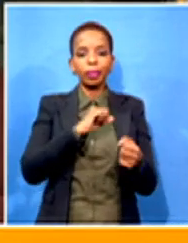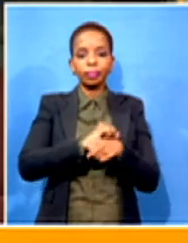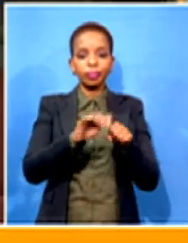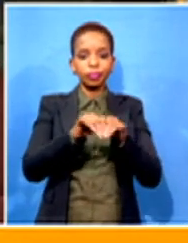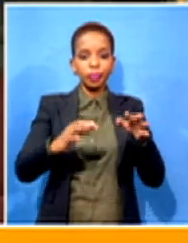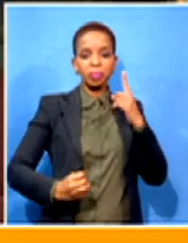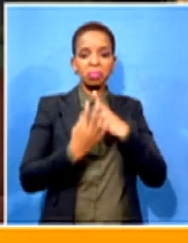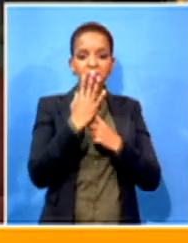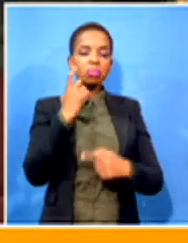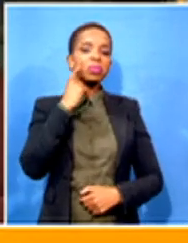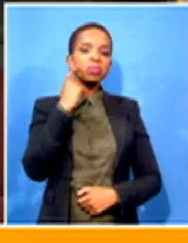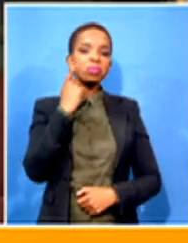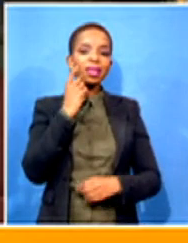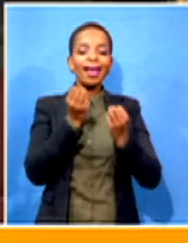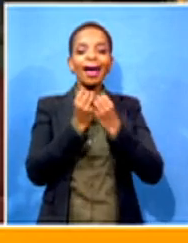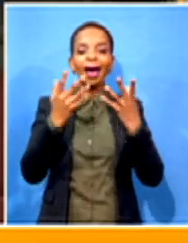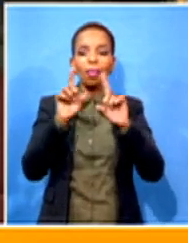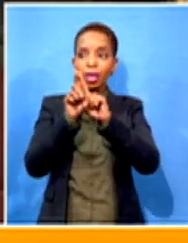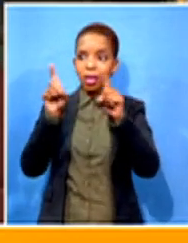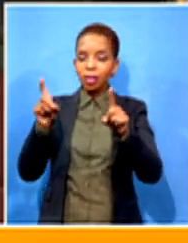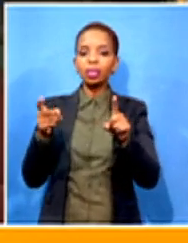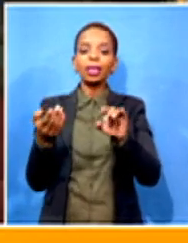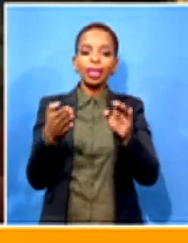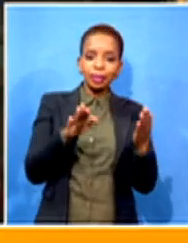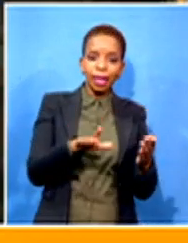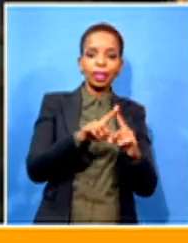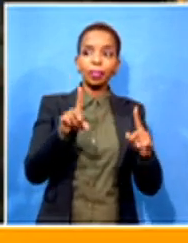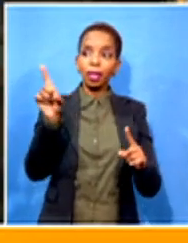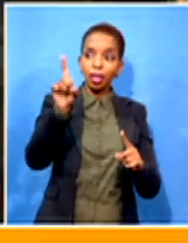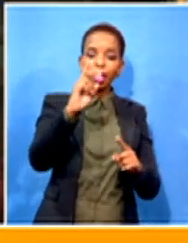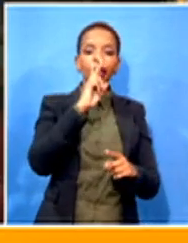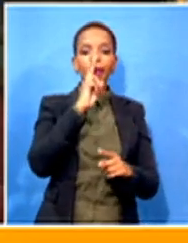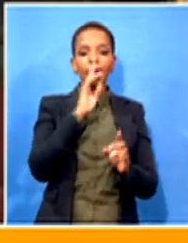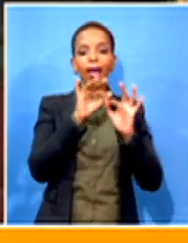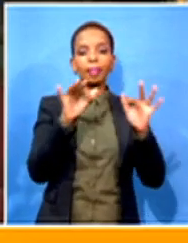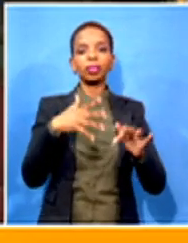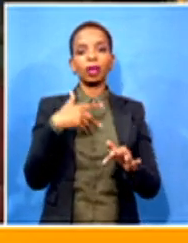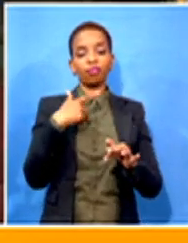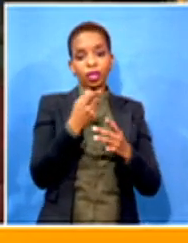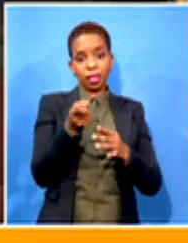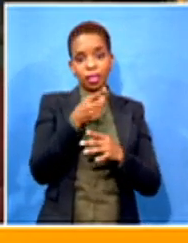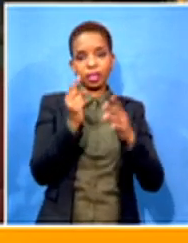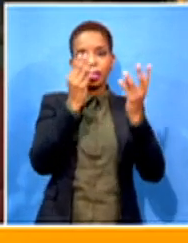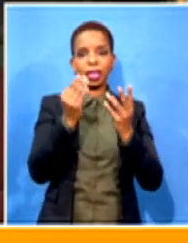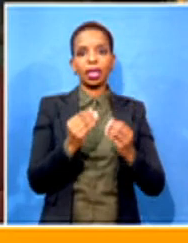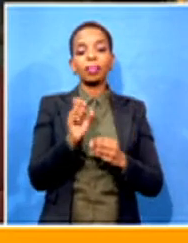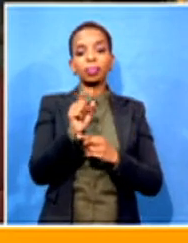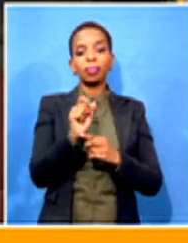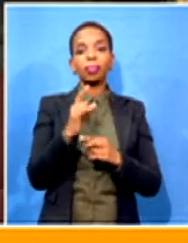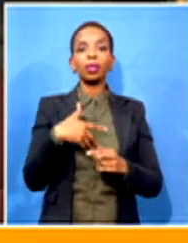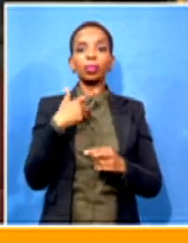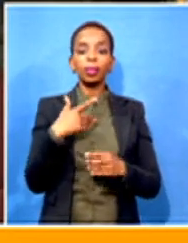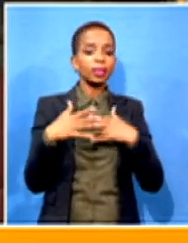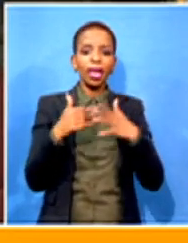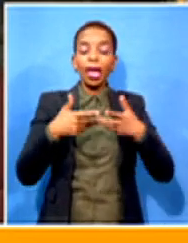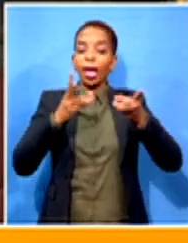how many of those that have died were smokers. People want these numbers, and that's that scientific evidence that people are calling for. Anyway, we can